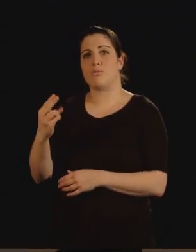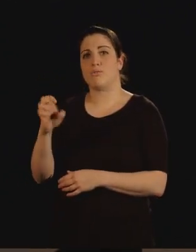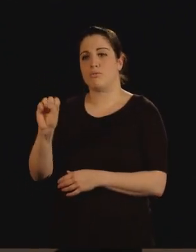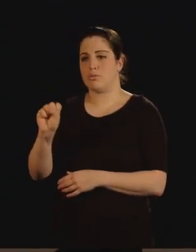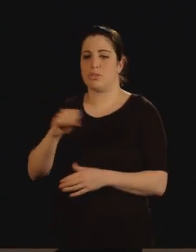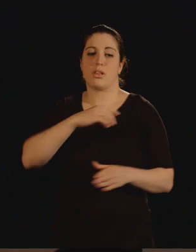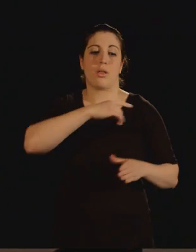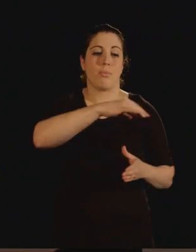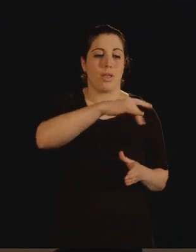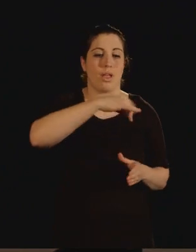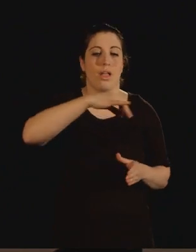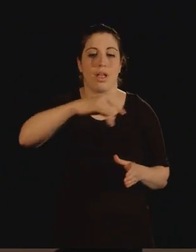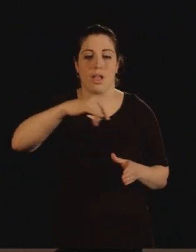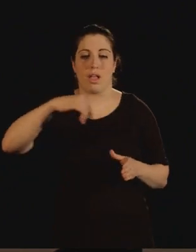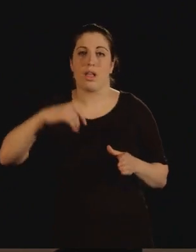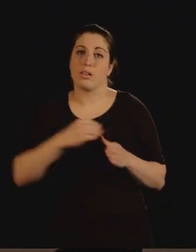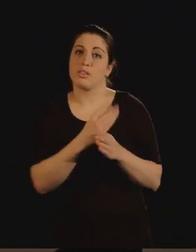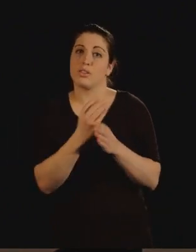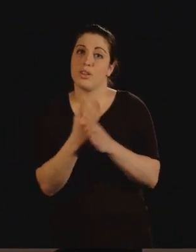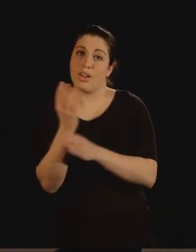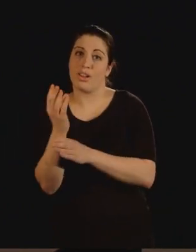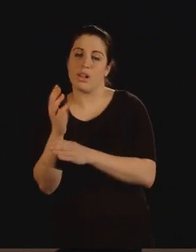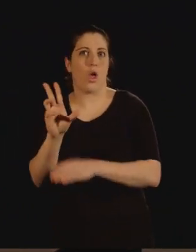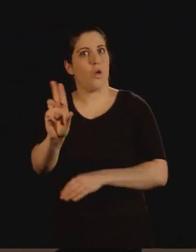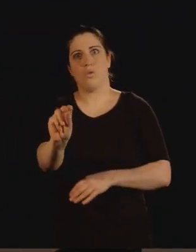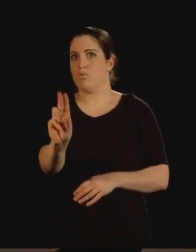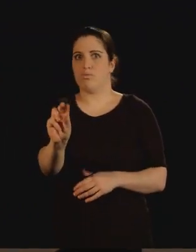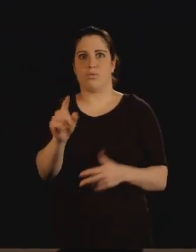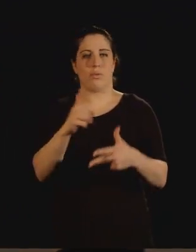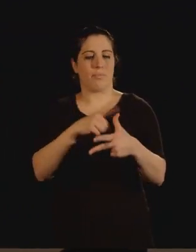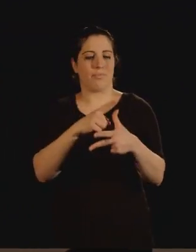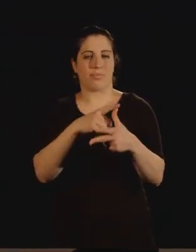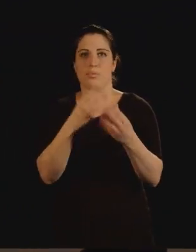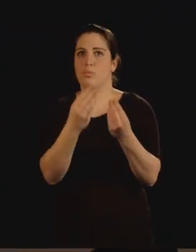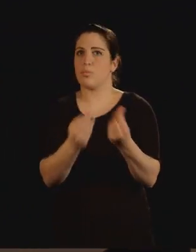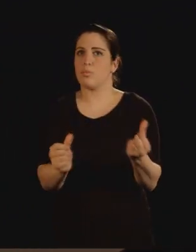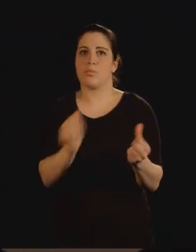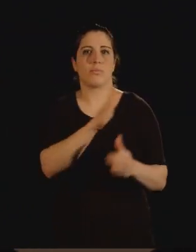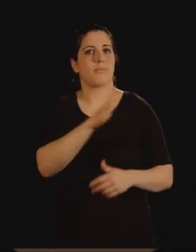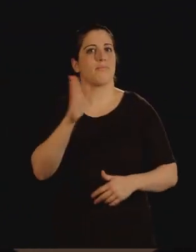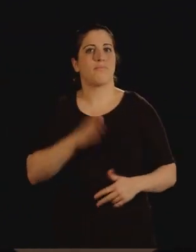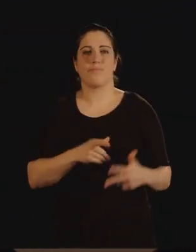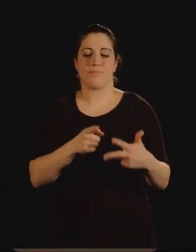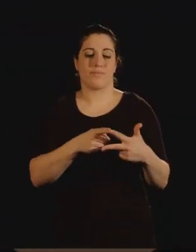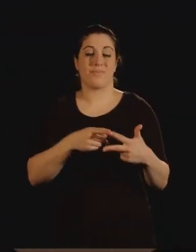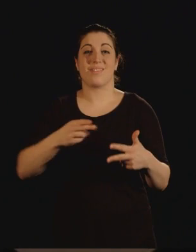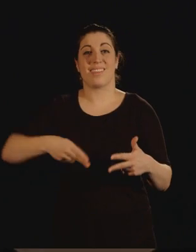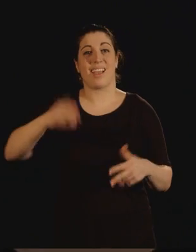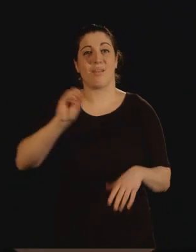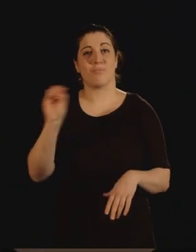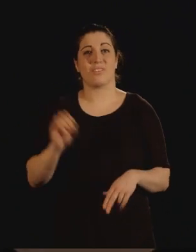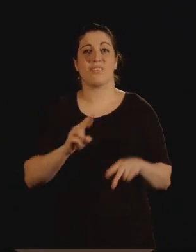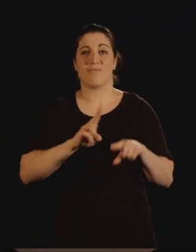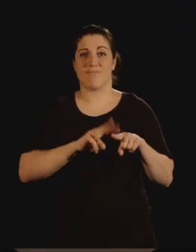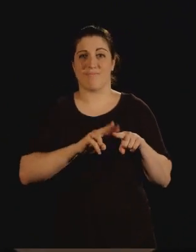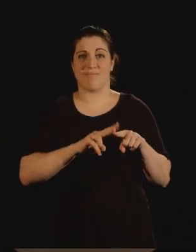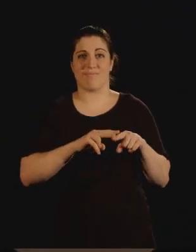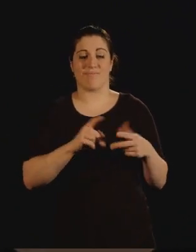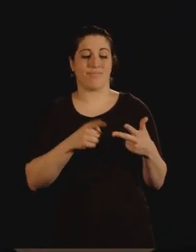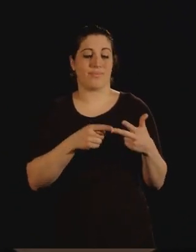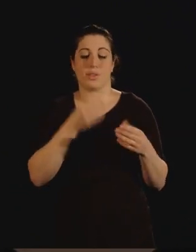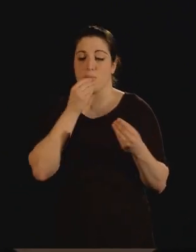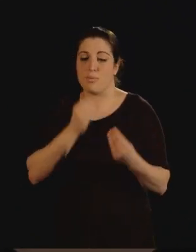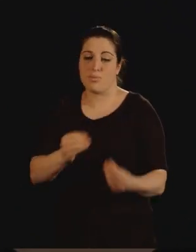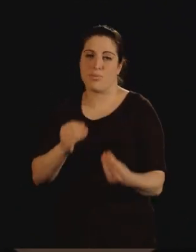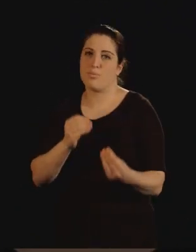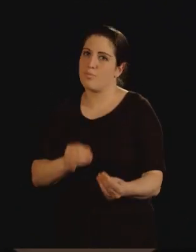Think again. Ashes do not decompose. They're high in salt and they are nutrient deficient. Place